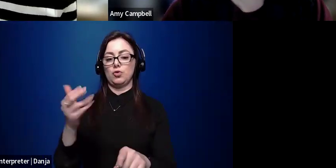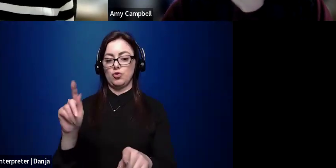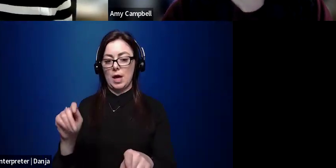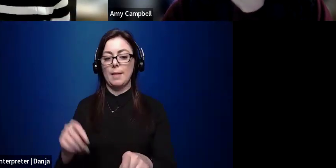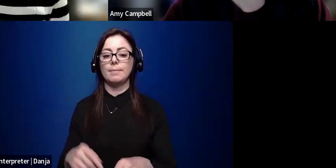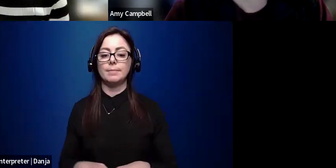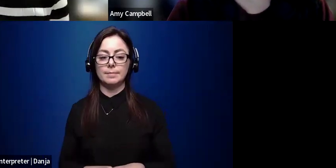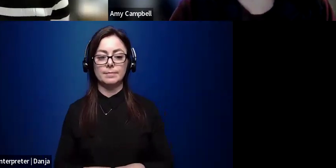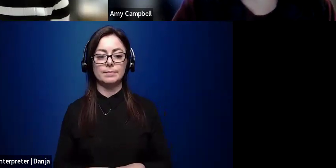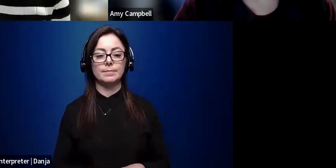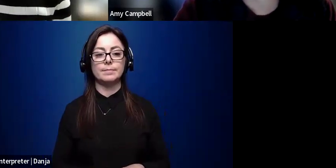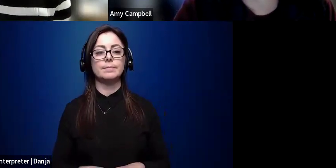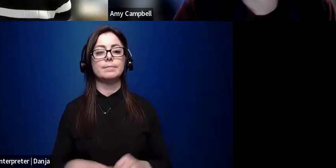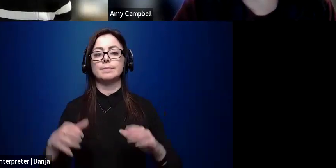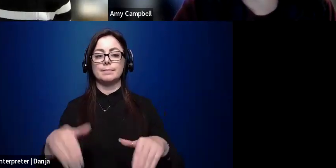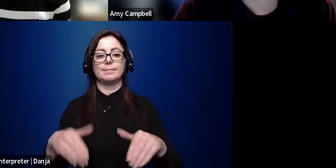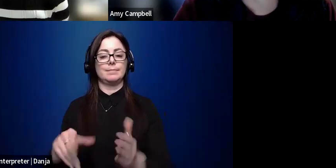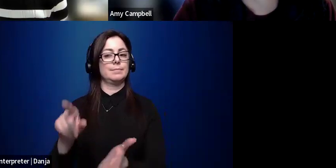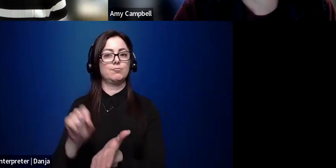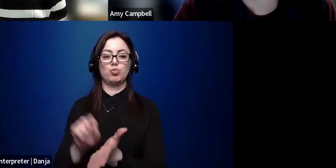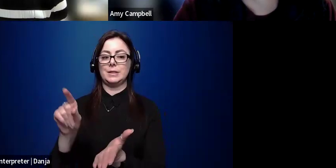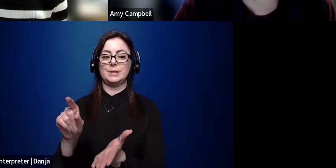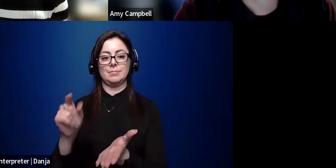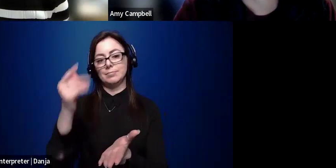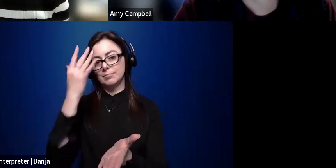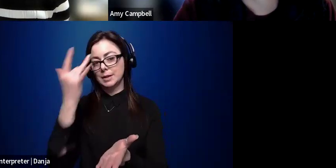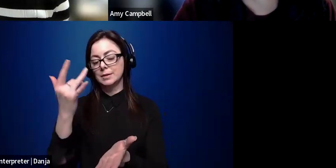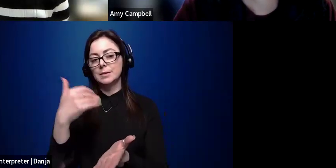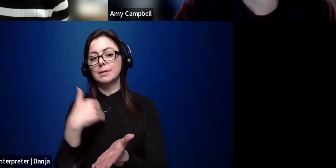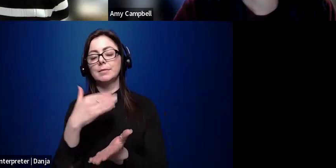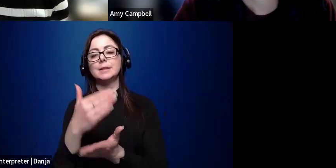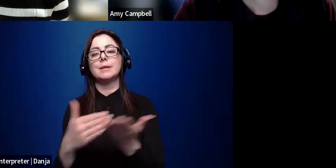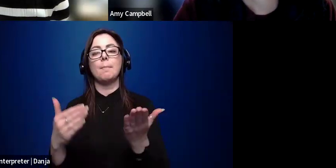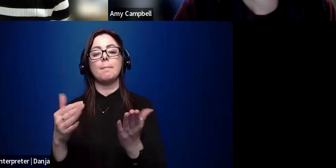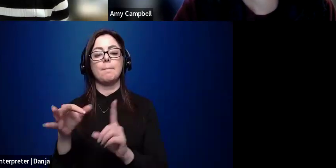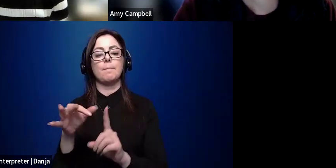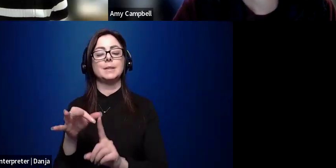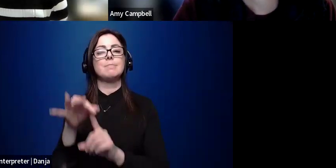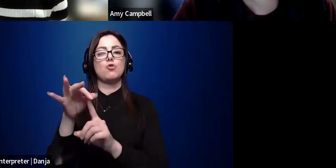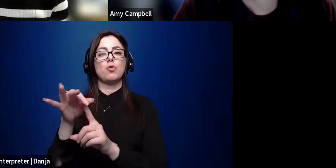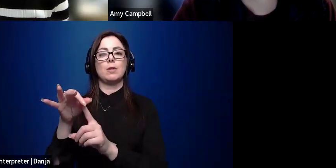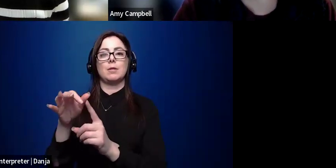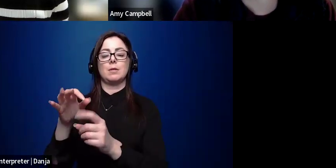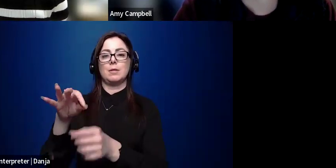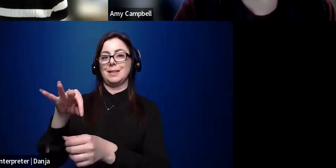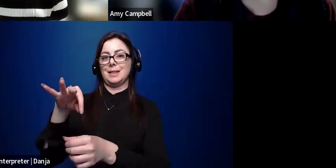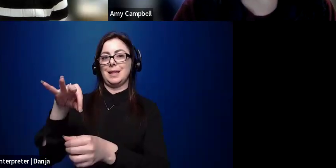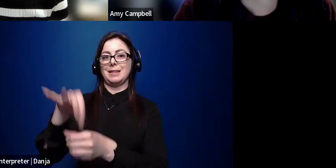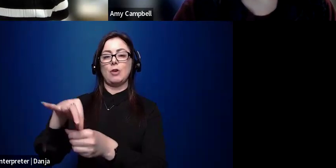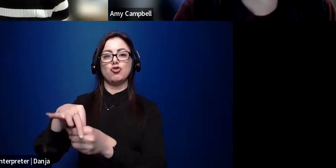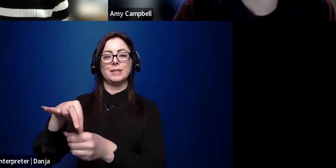It's not in print version yet because there were a couple of special elections that happened that we're still waiting